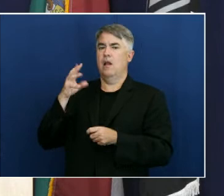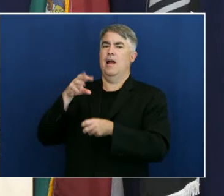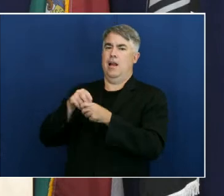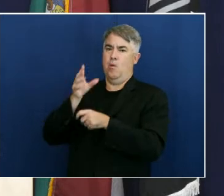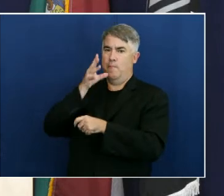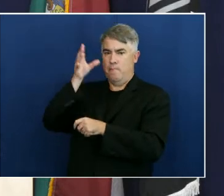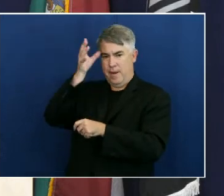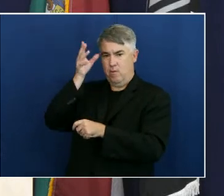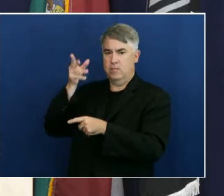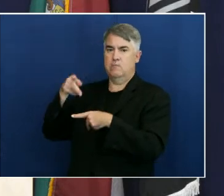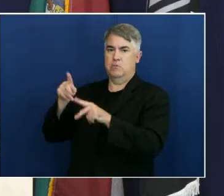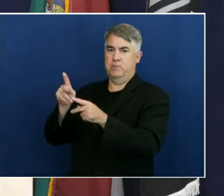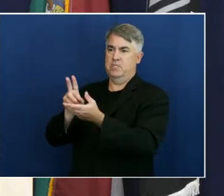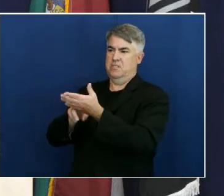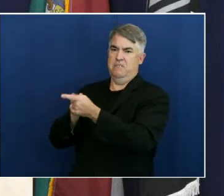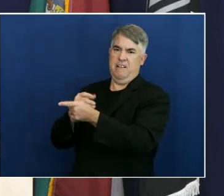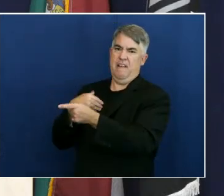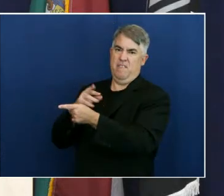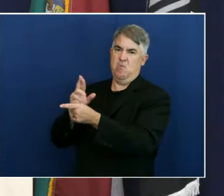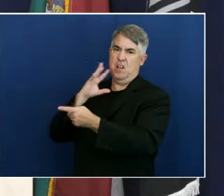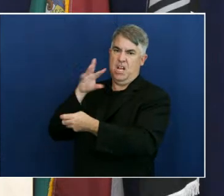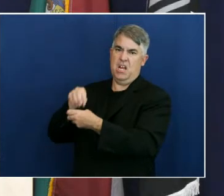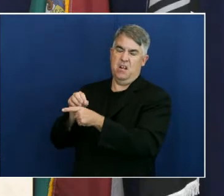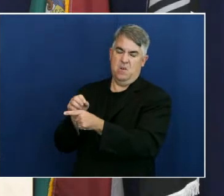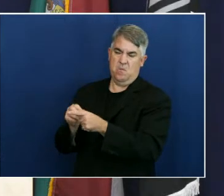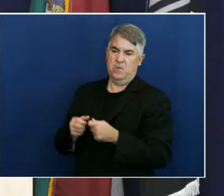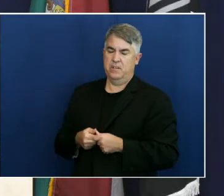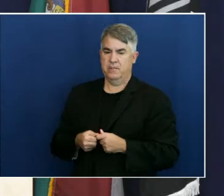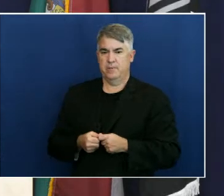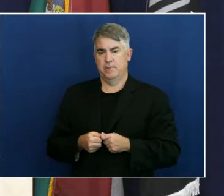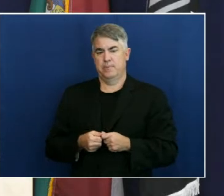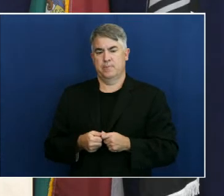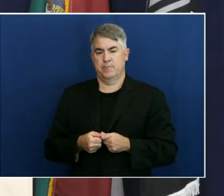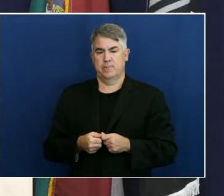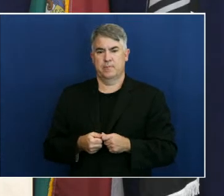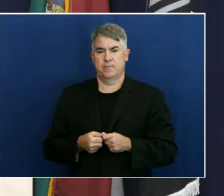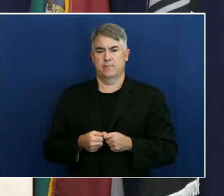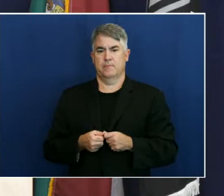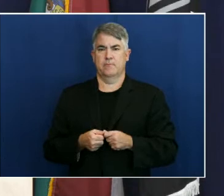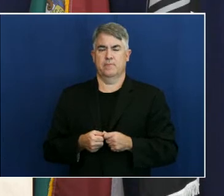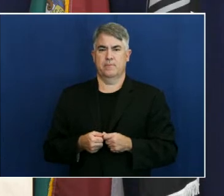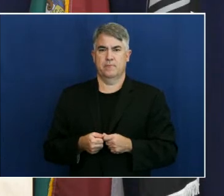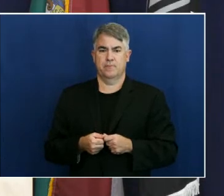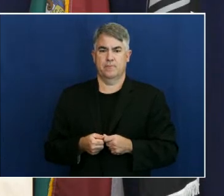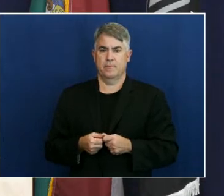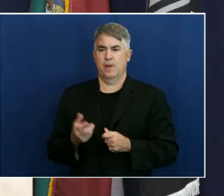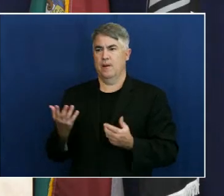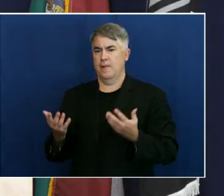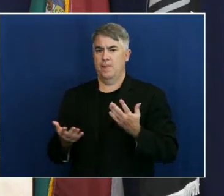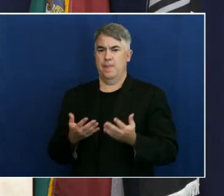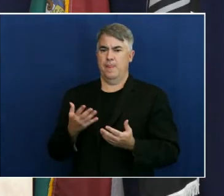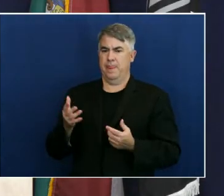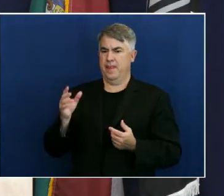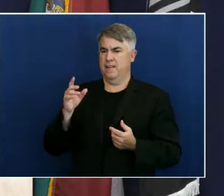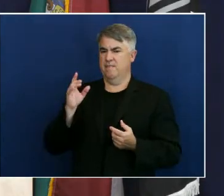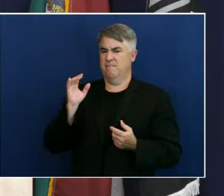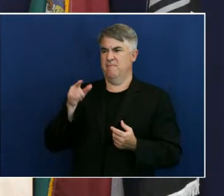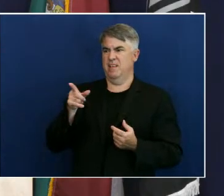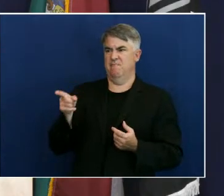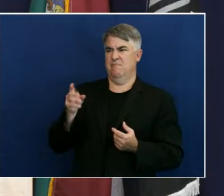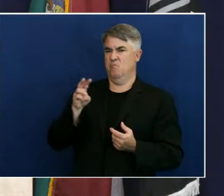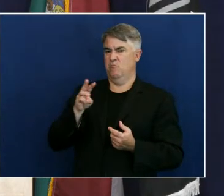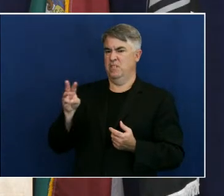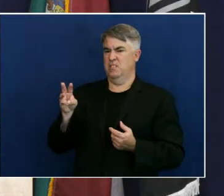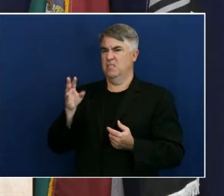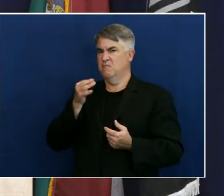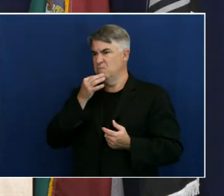as a function or feature of the appointment process when you're making it. And so I think you should see that come online